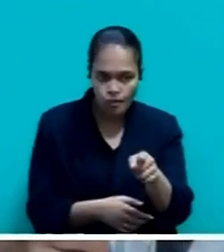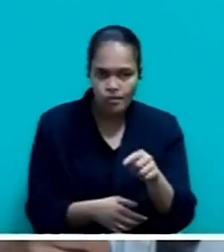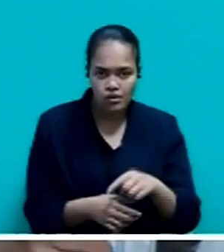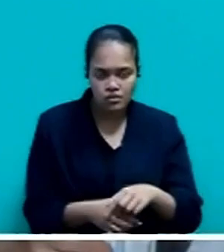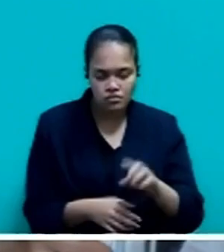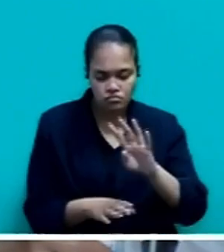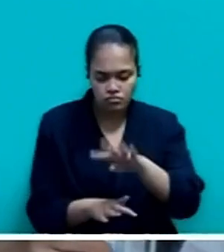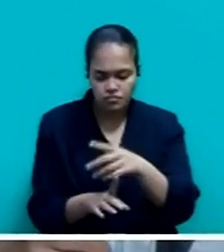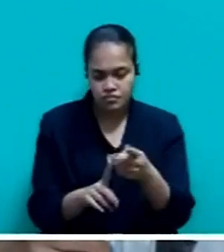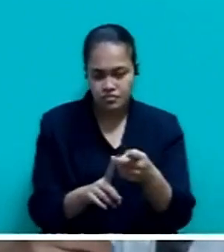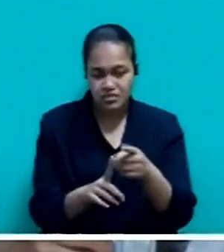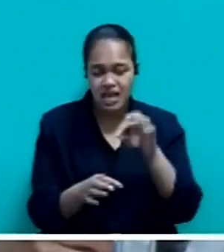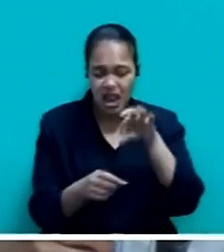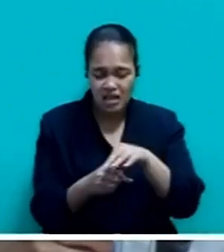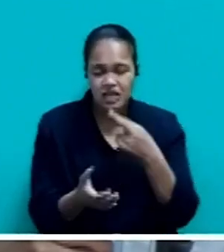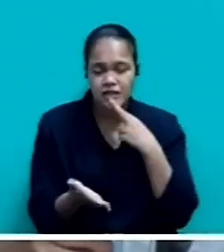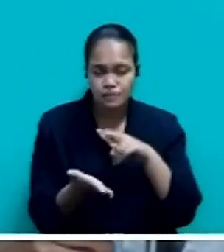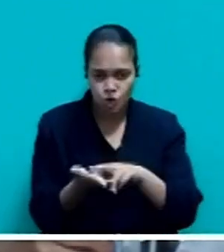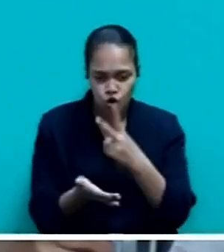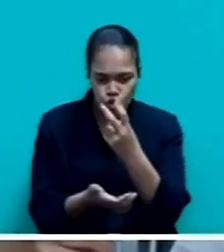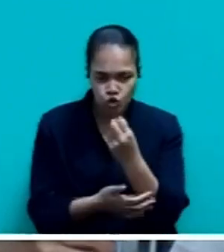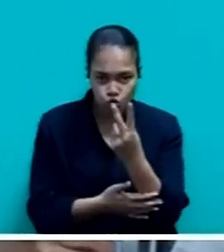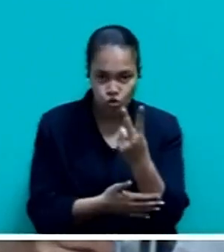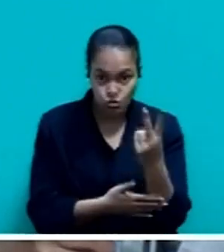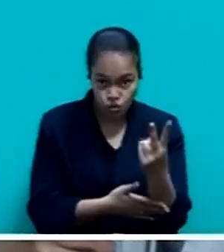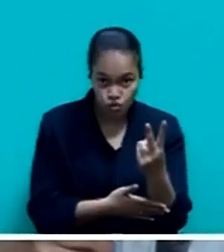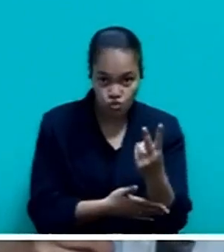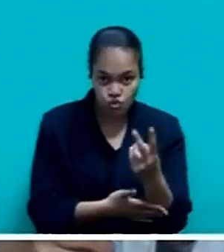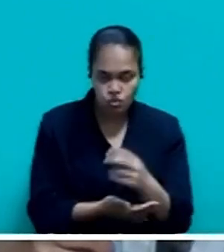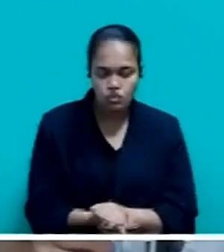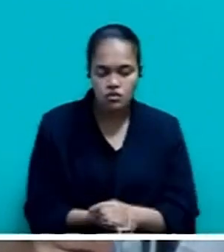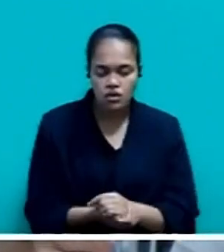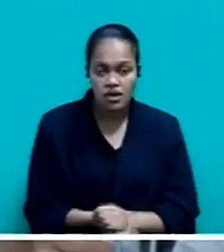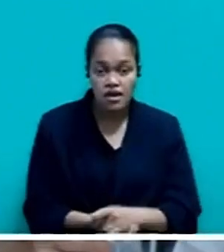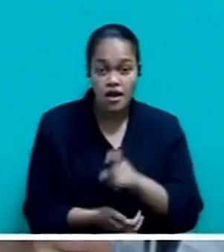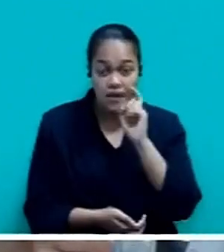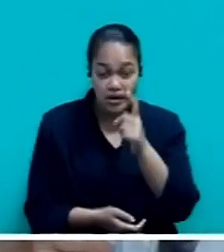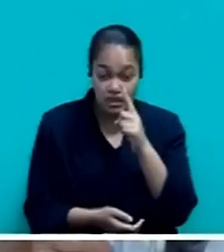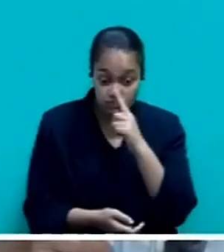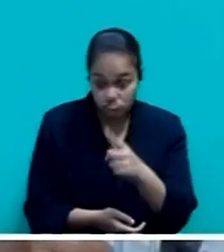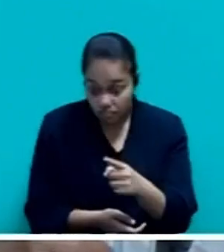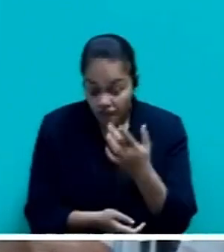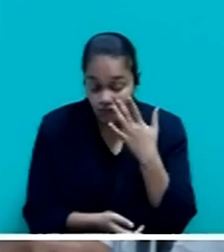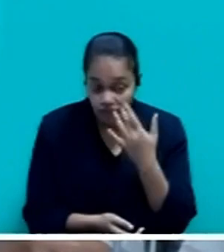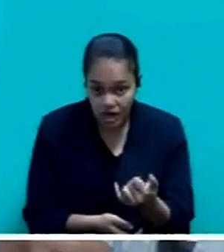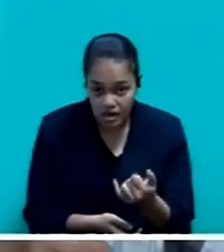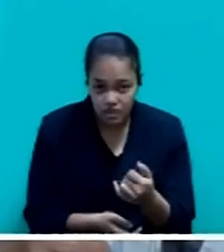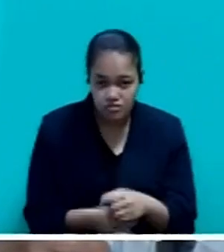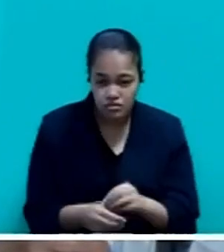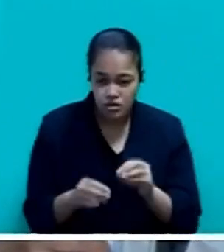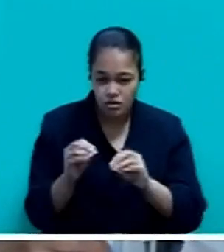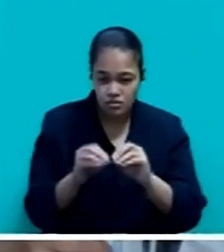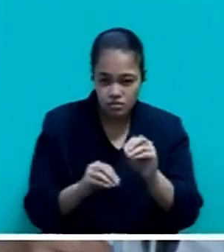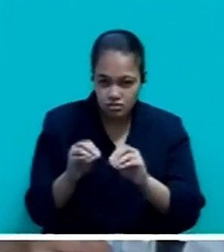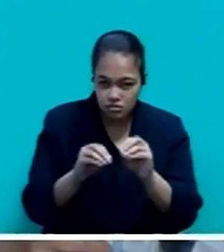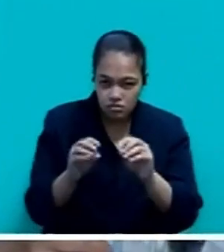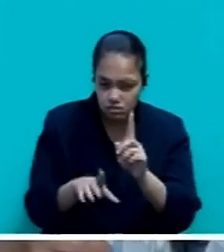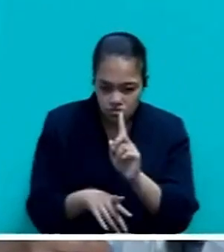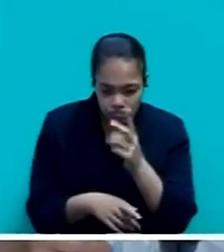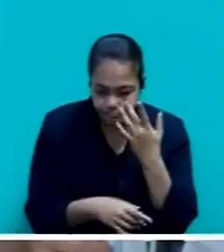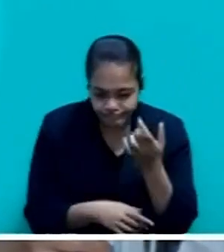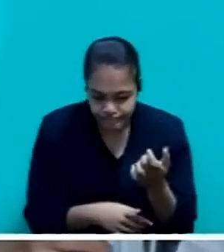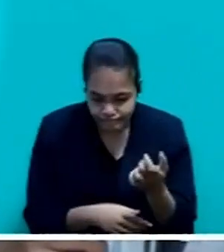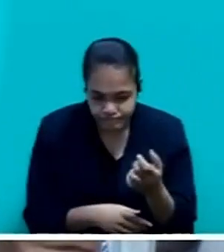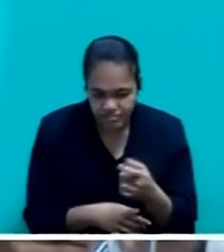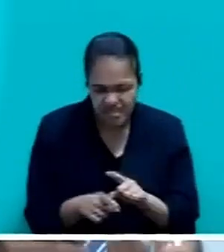2022 election report. And plus, if there is, from those findings and the multi-observer group findings, that there